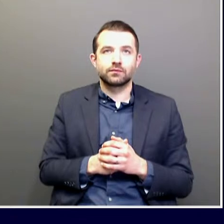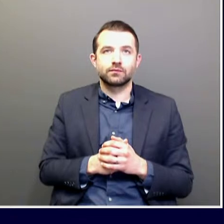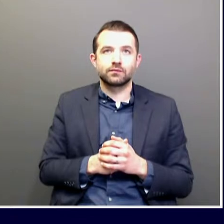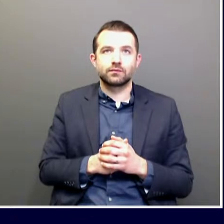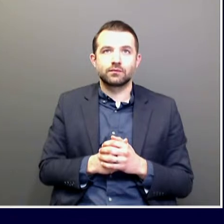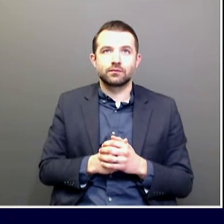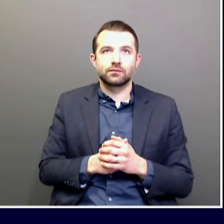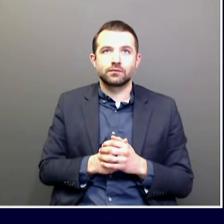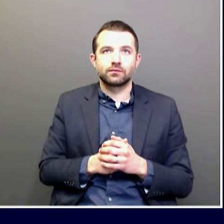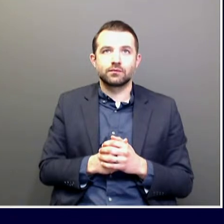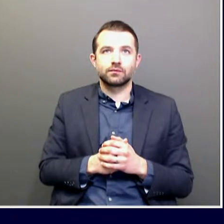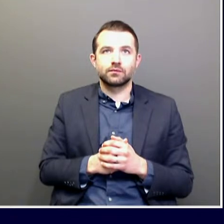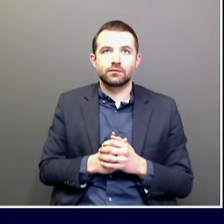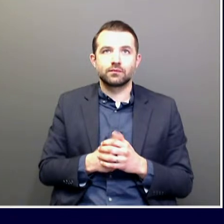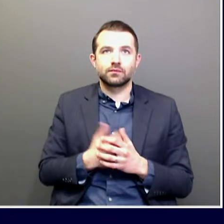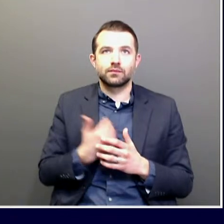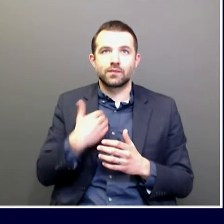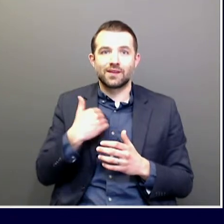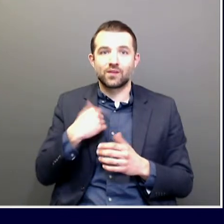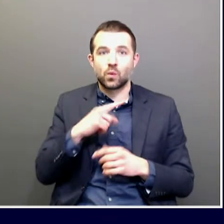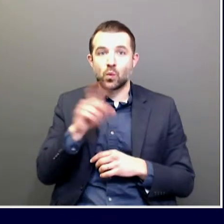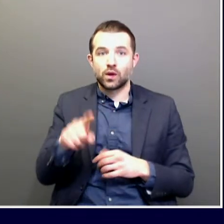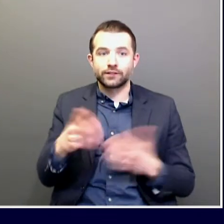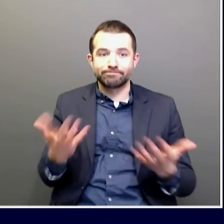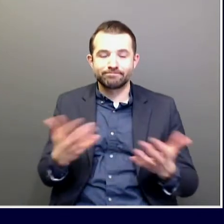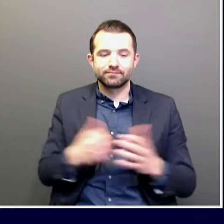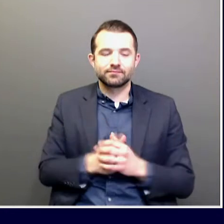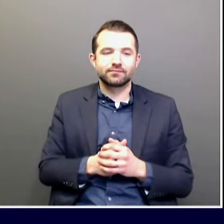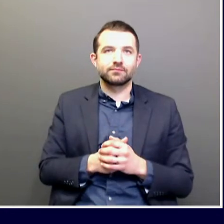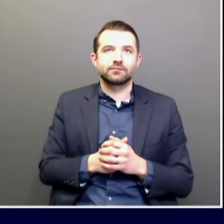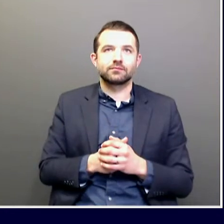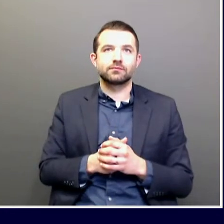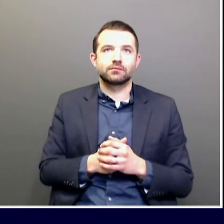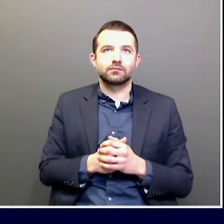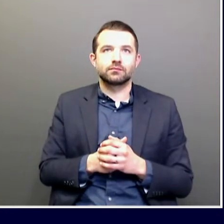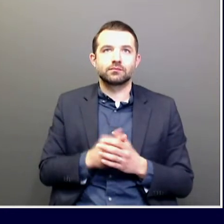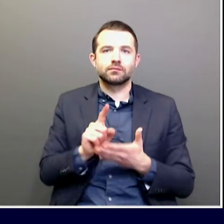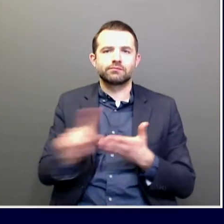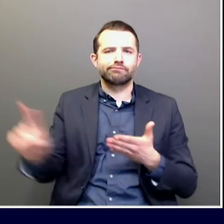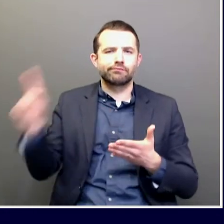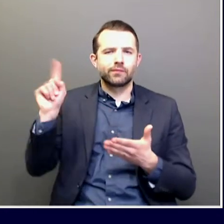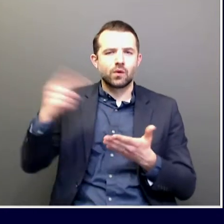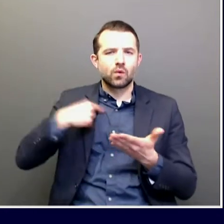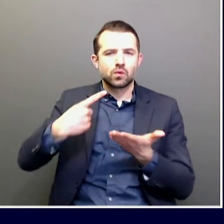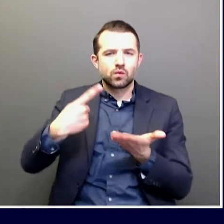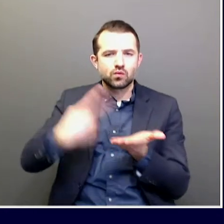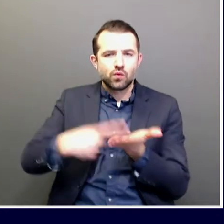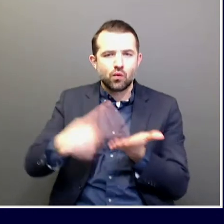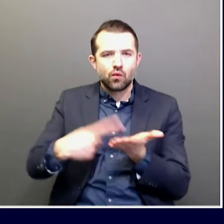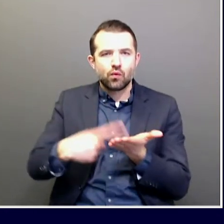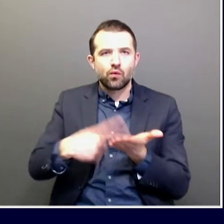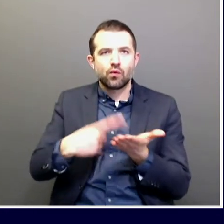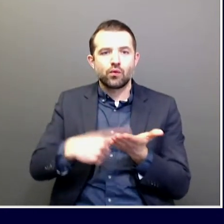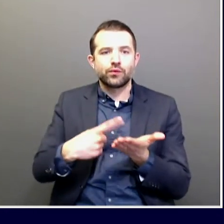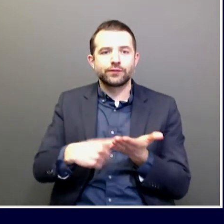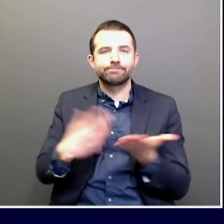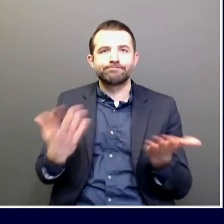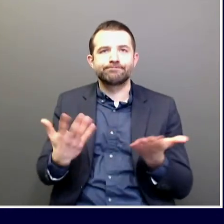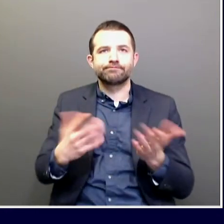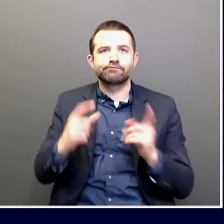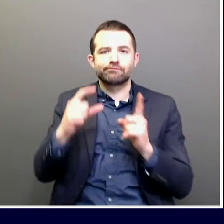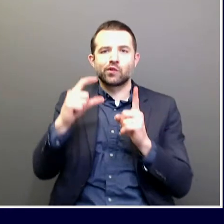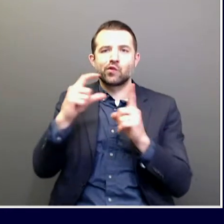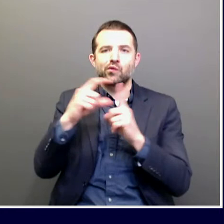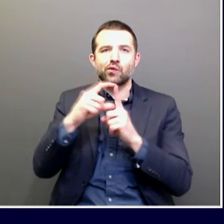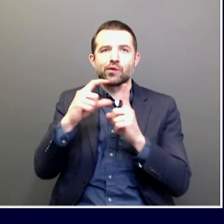your definition of what endemic is and how far away we are from this elusive place. Yeah,